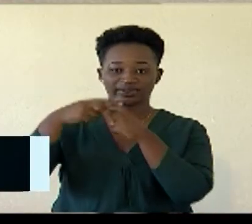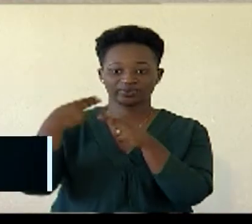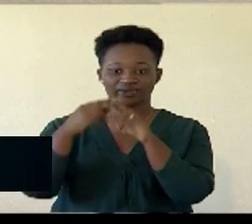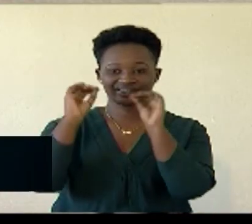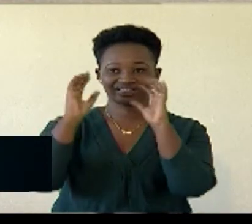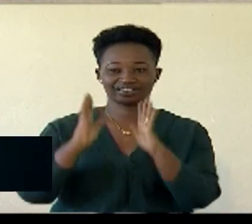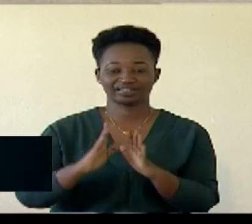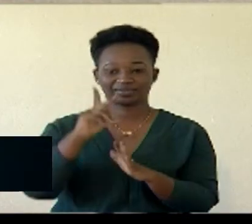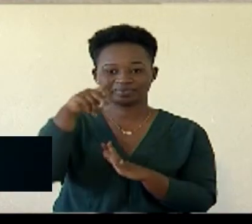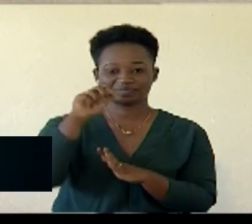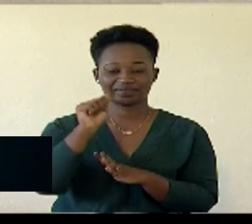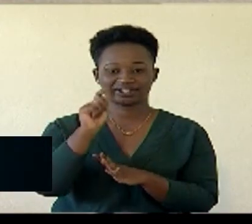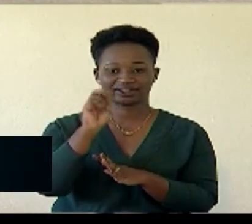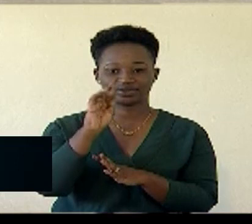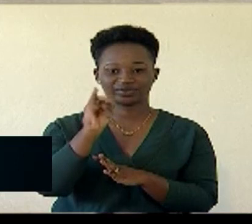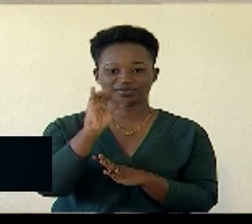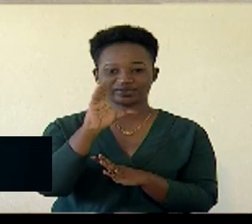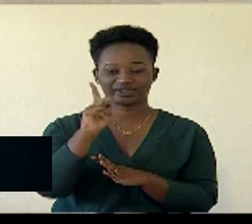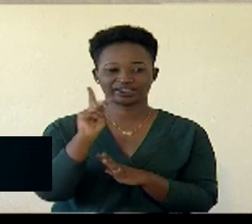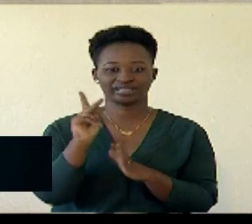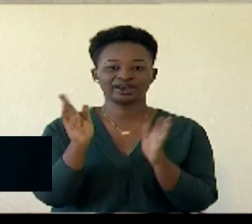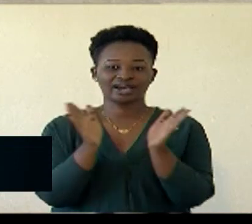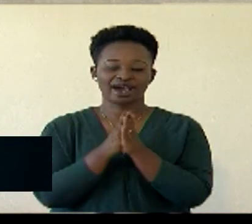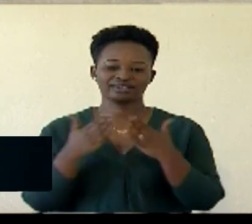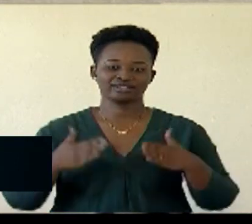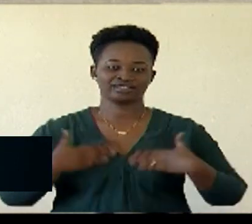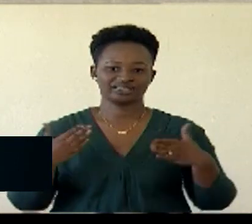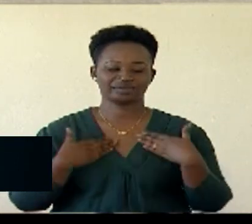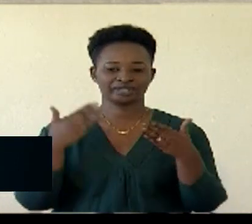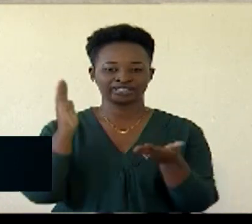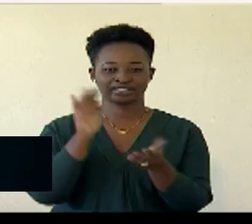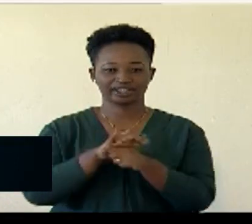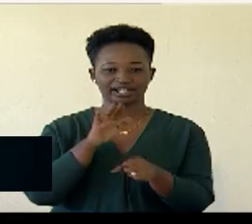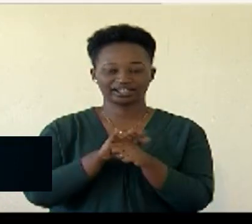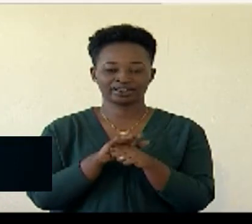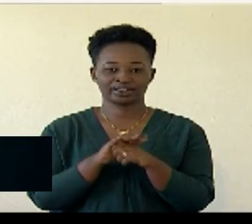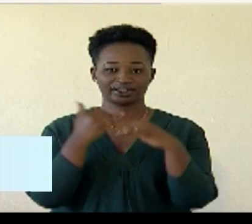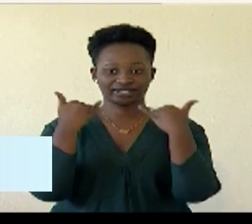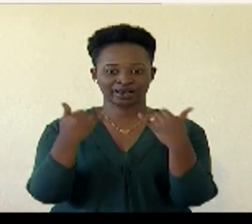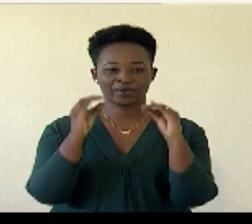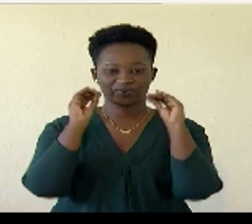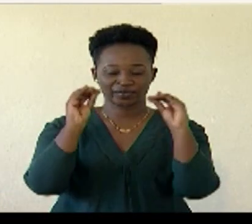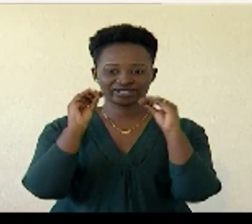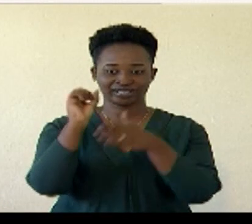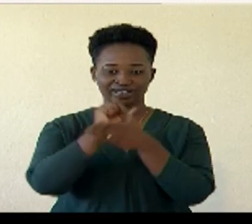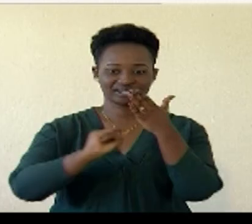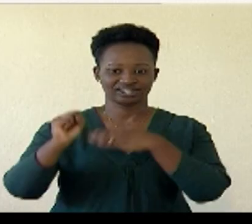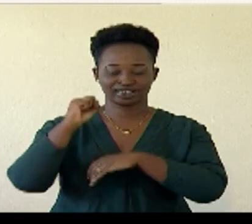as usual, and I'm so privileged once again to be with the Senior 6 chemistry